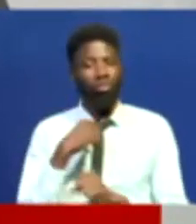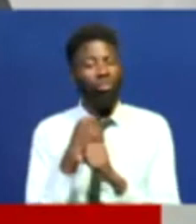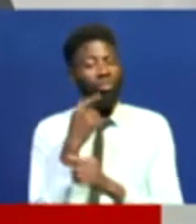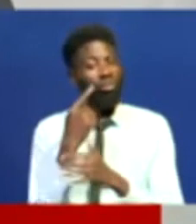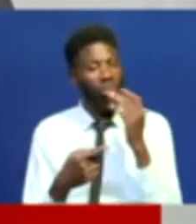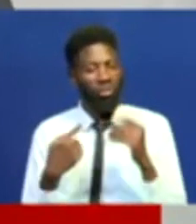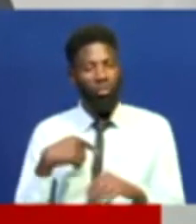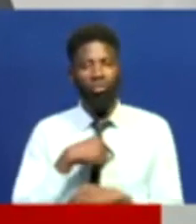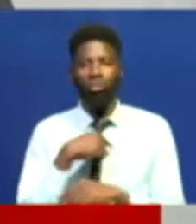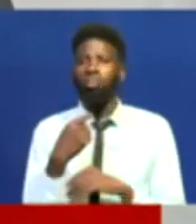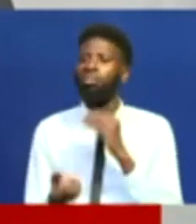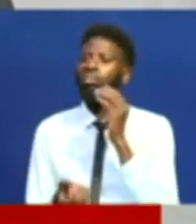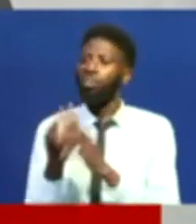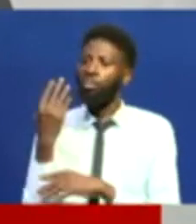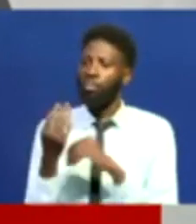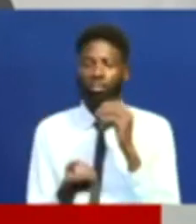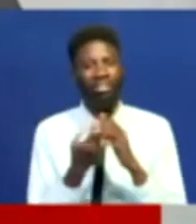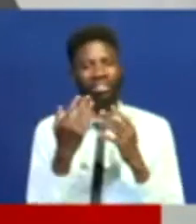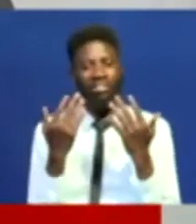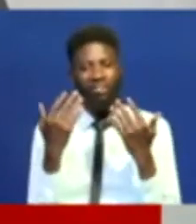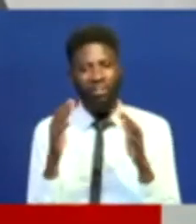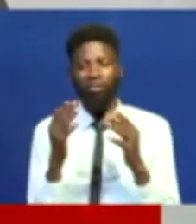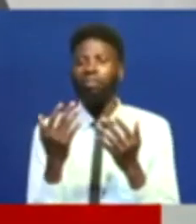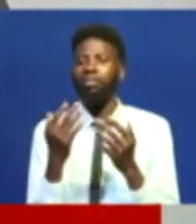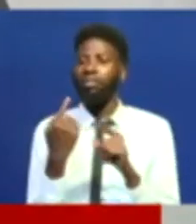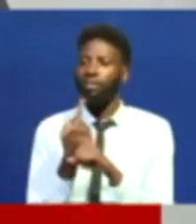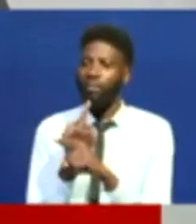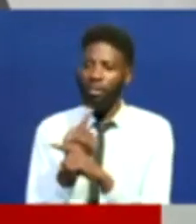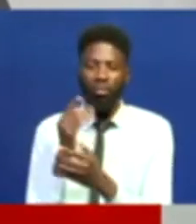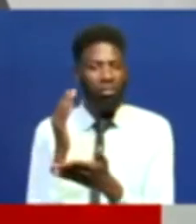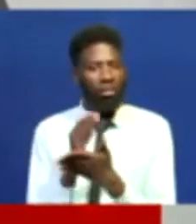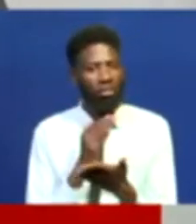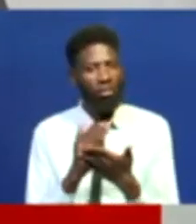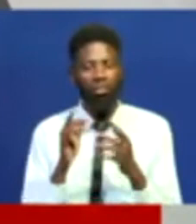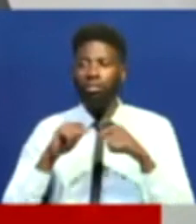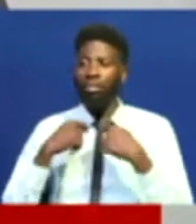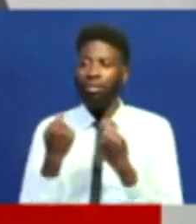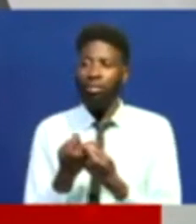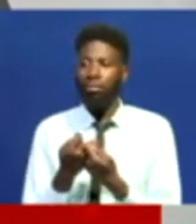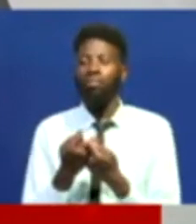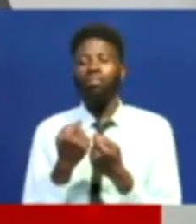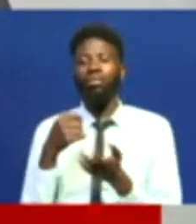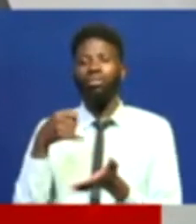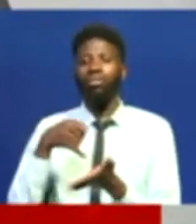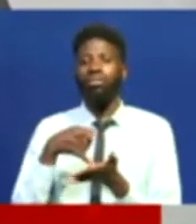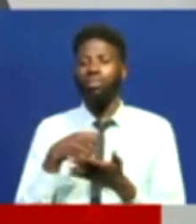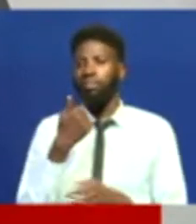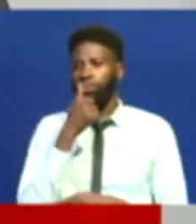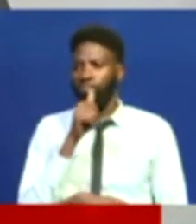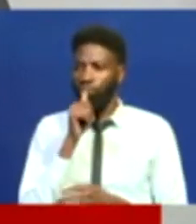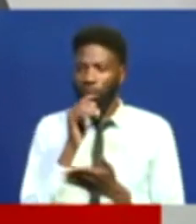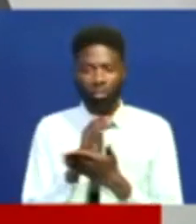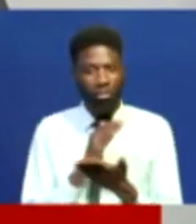up with a multi-sector team, including the private sector. We have a